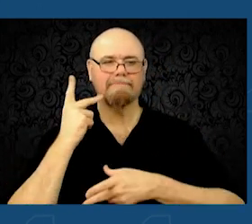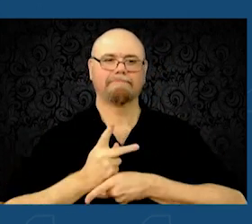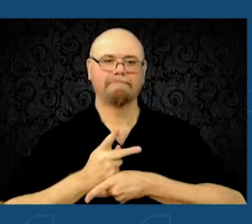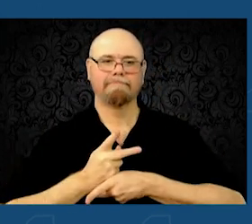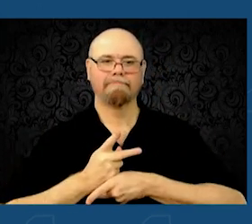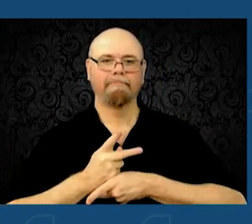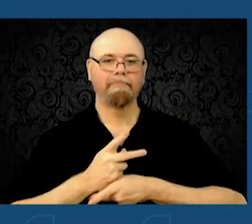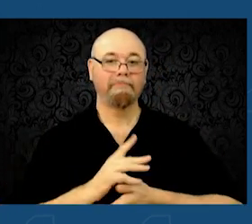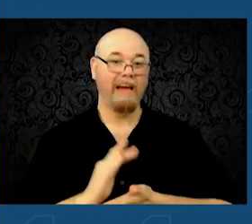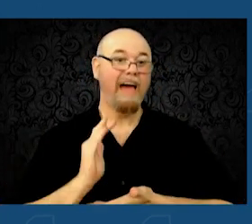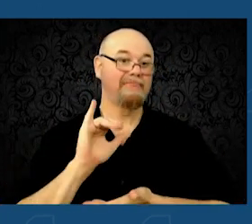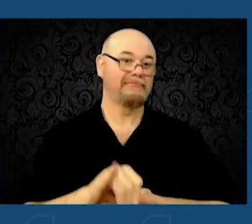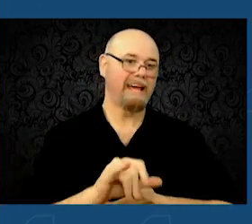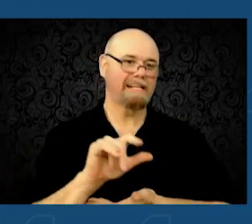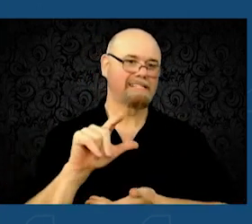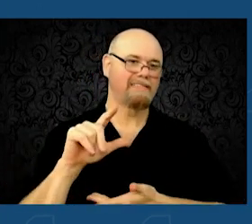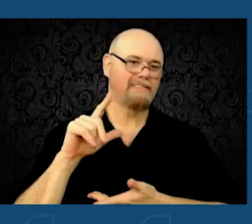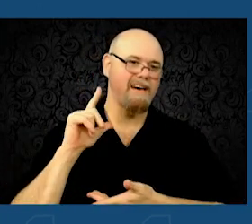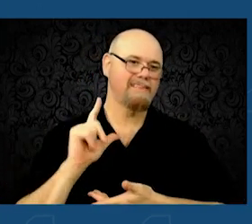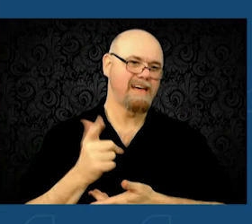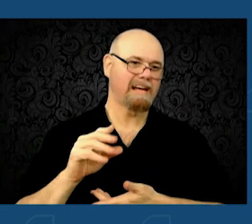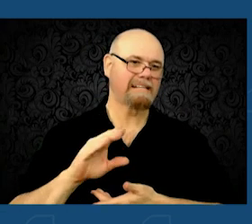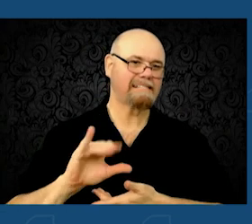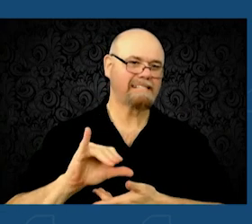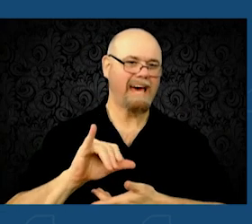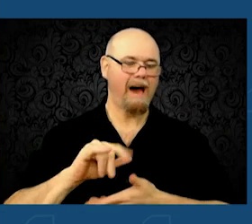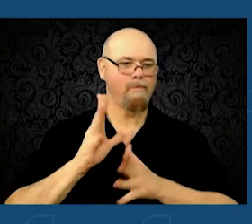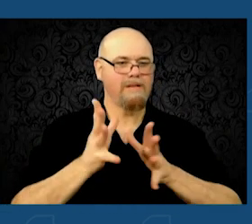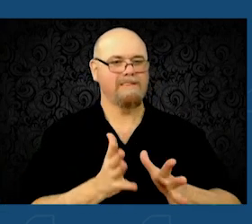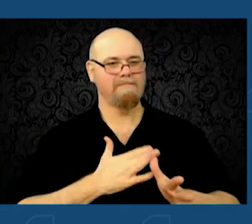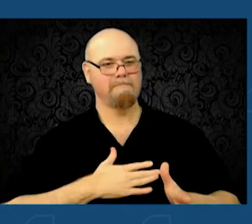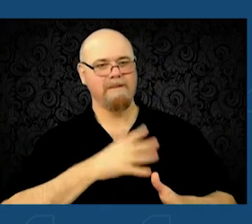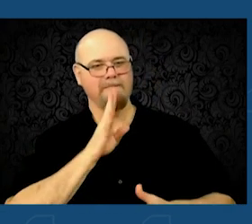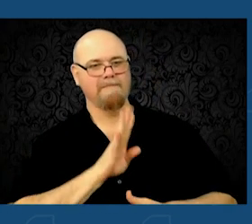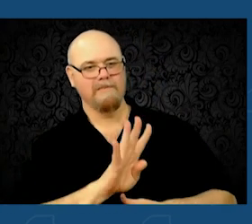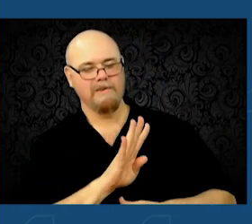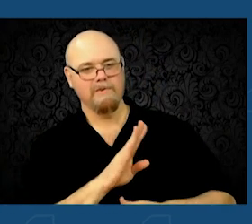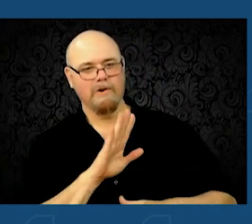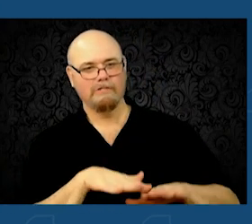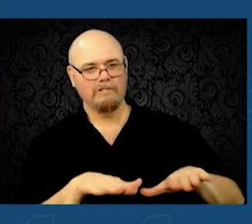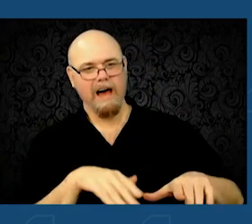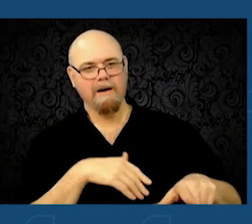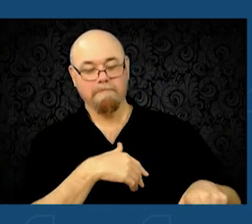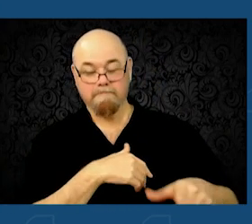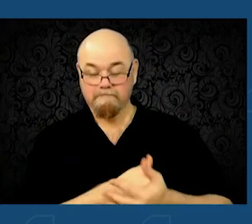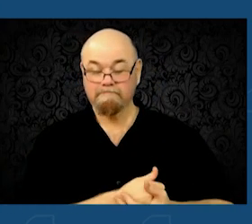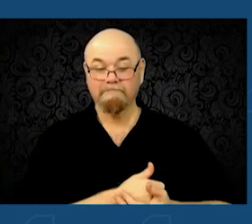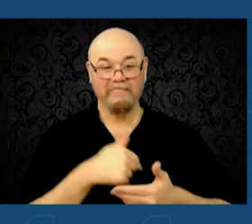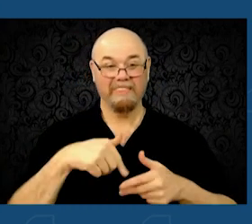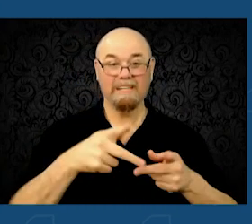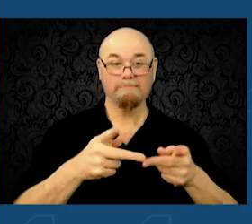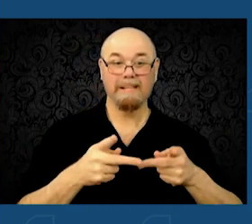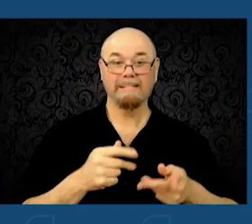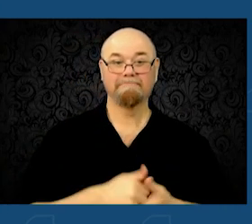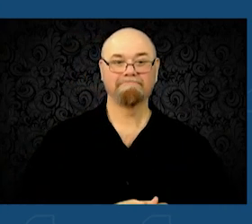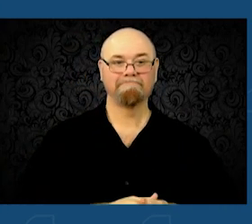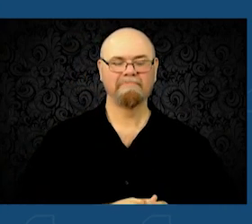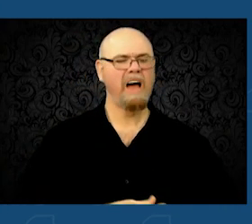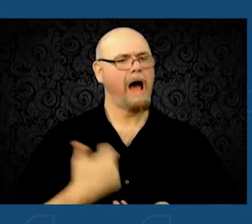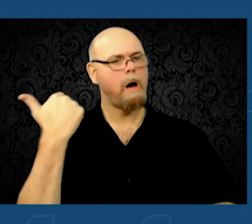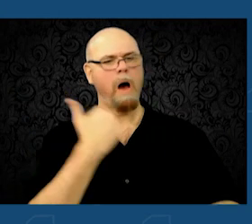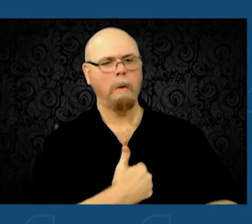my 4-year-old, this place, and the celebration of who we are unapologetically.